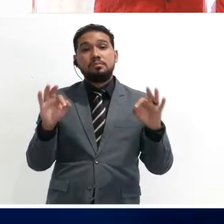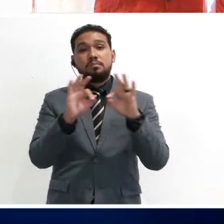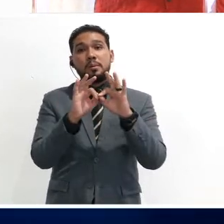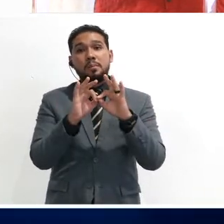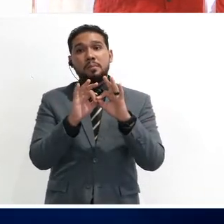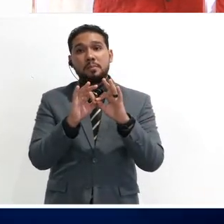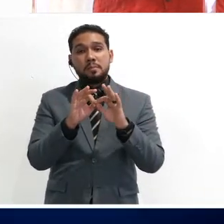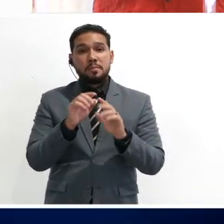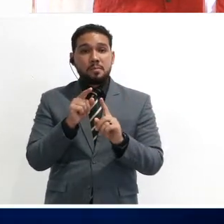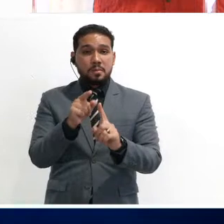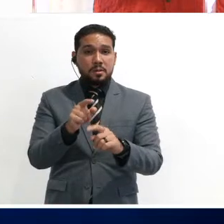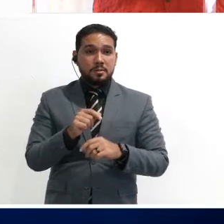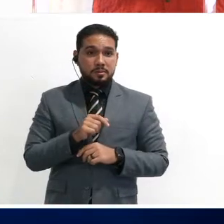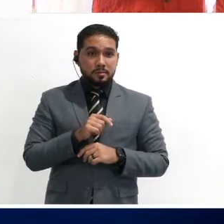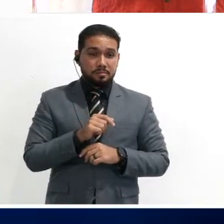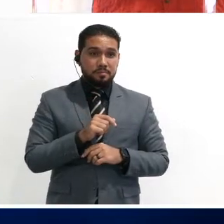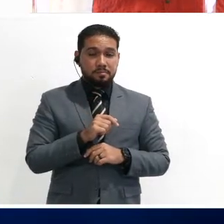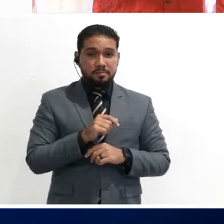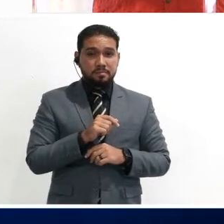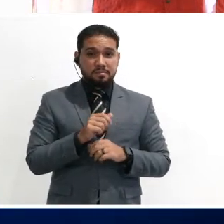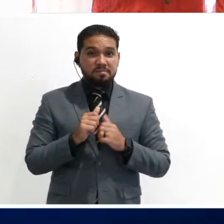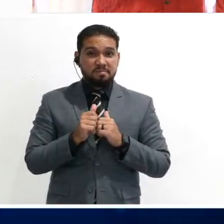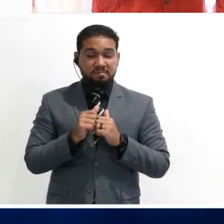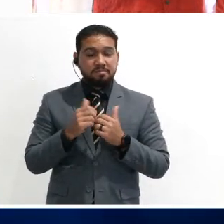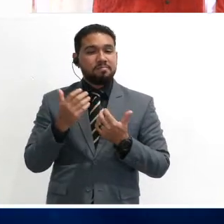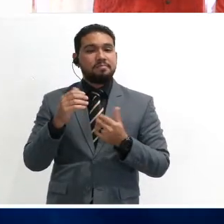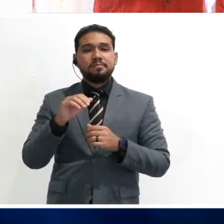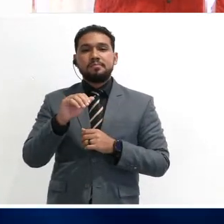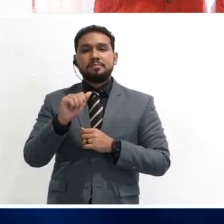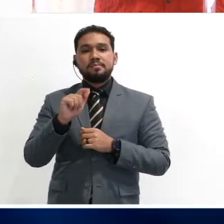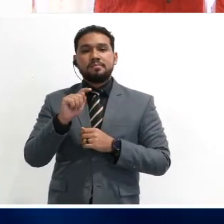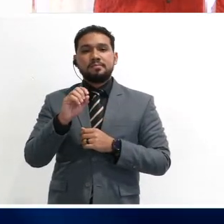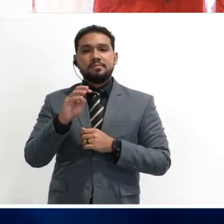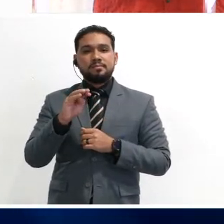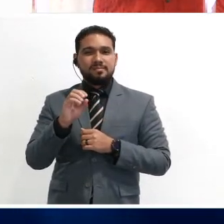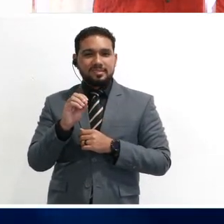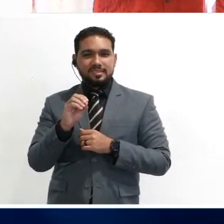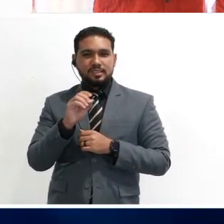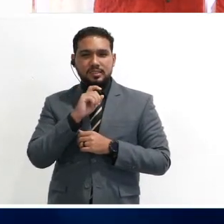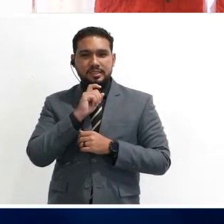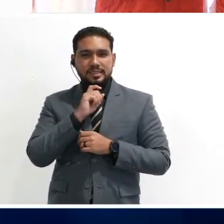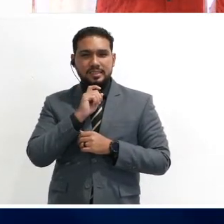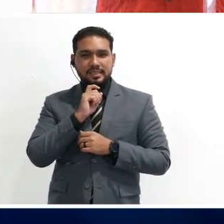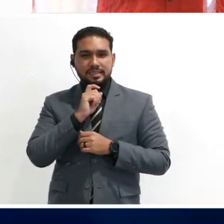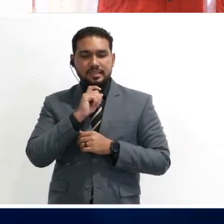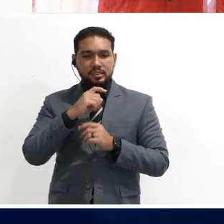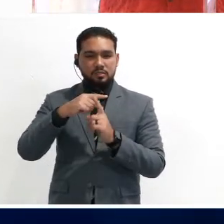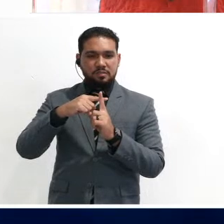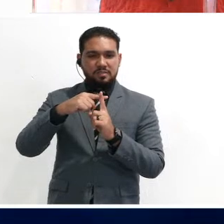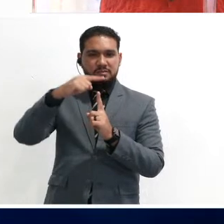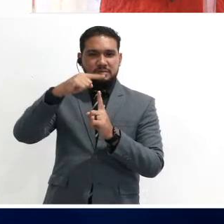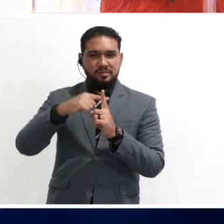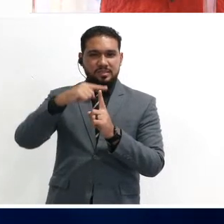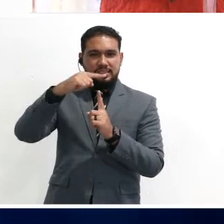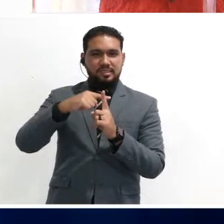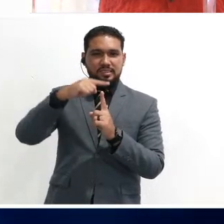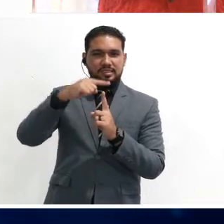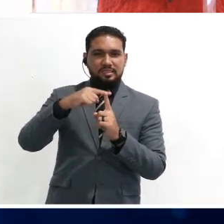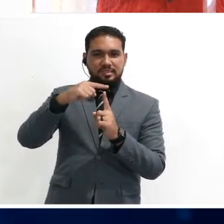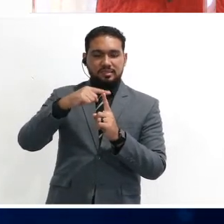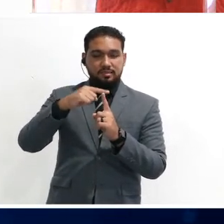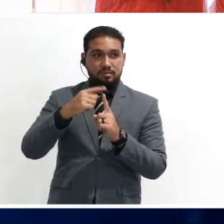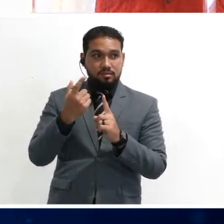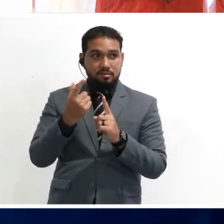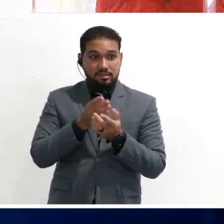when metal atoms will move under the force of a high current density. So it's kind of the current is carrying